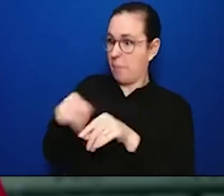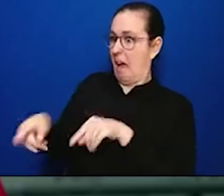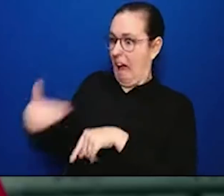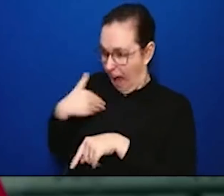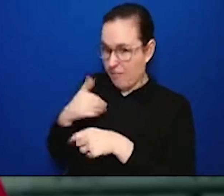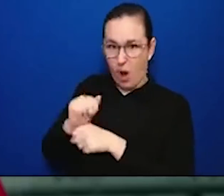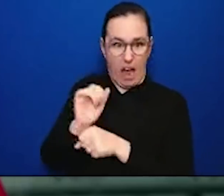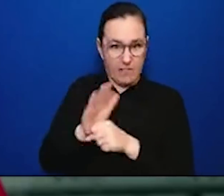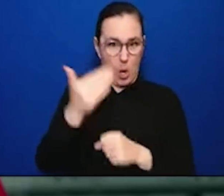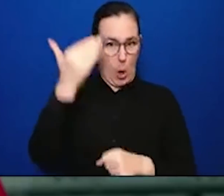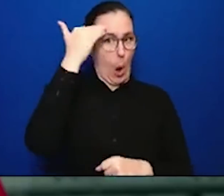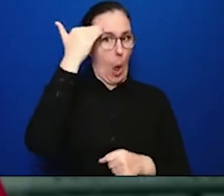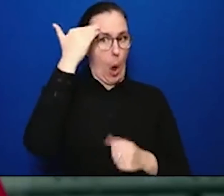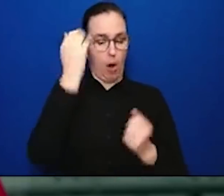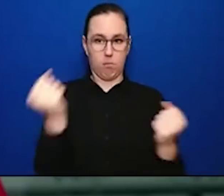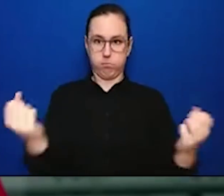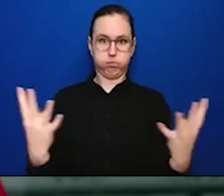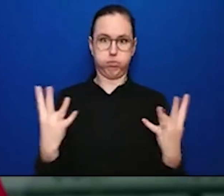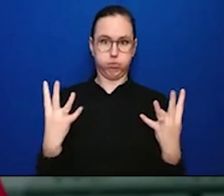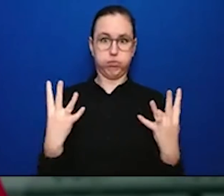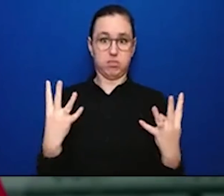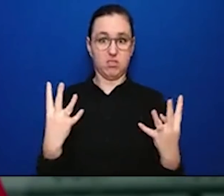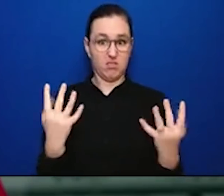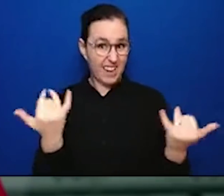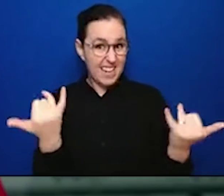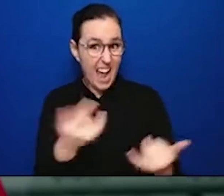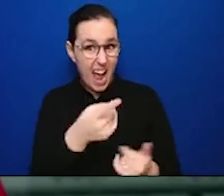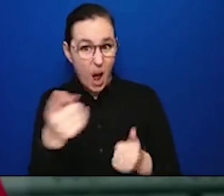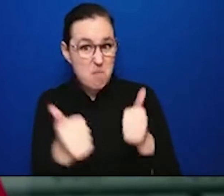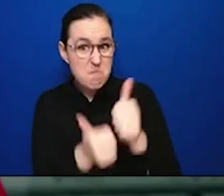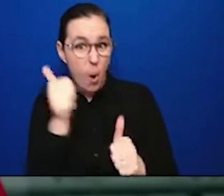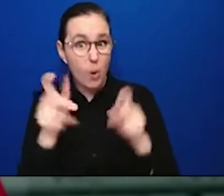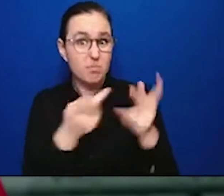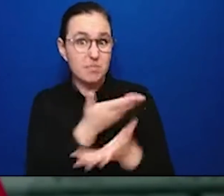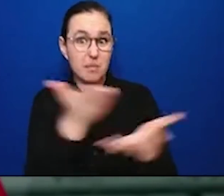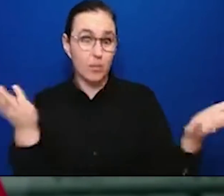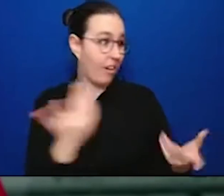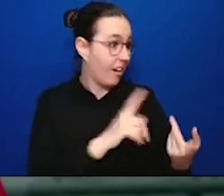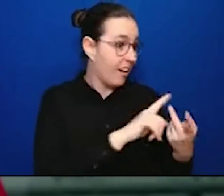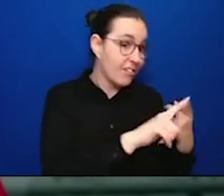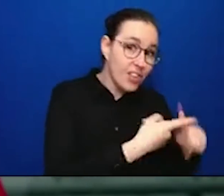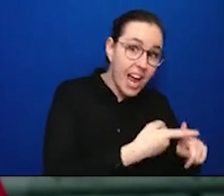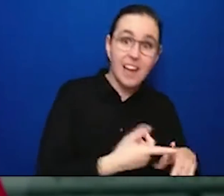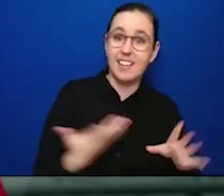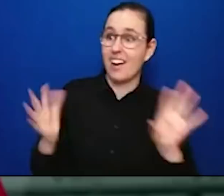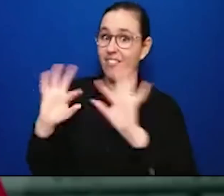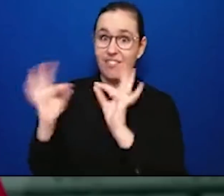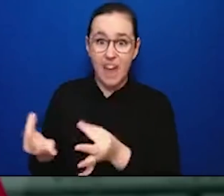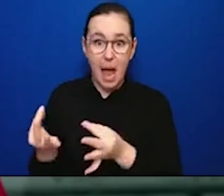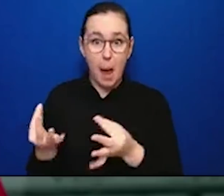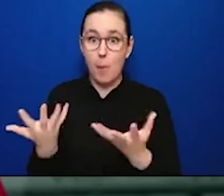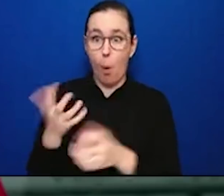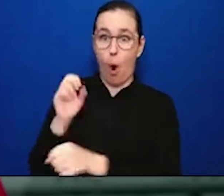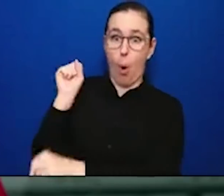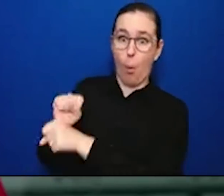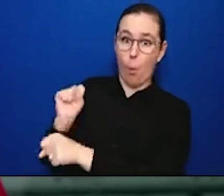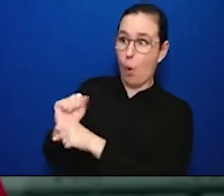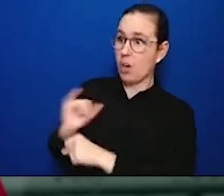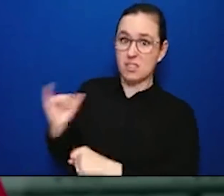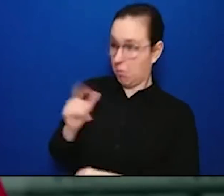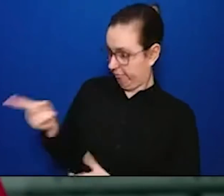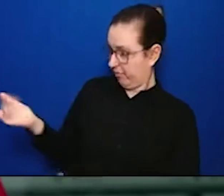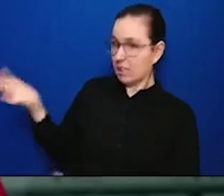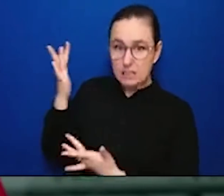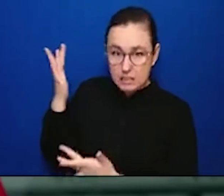BC likely have a friend or a family member or a colleague who has been infected with the Omicron variant.